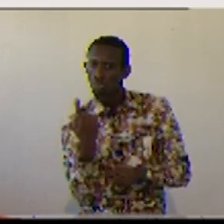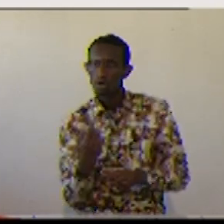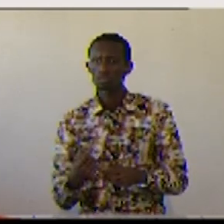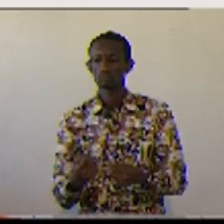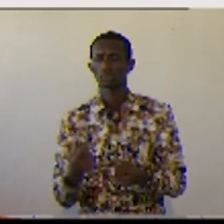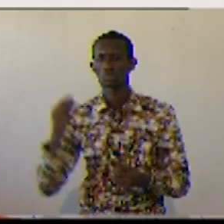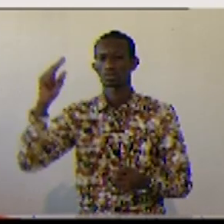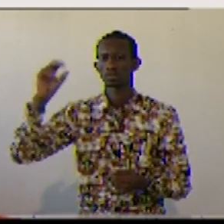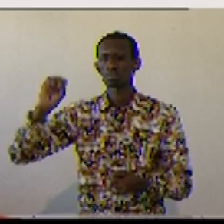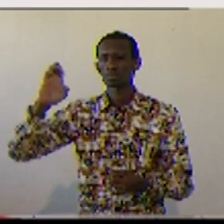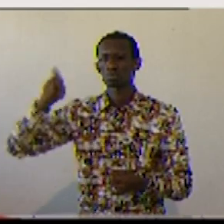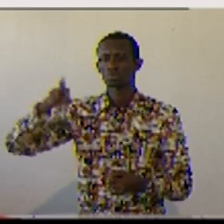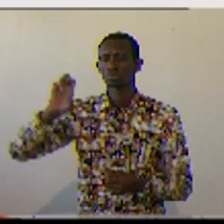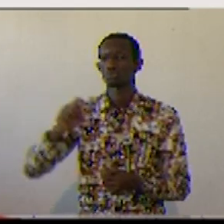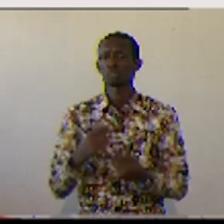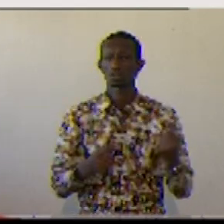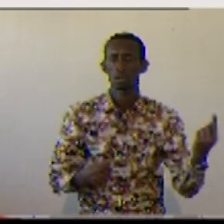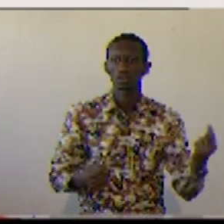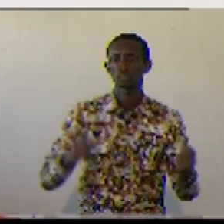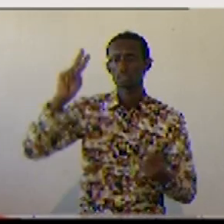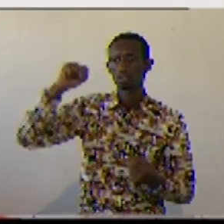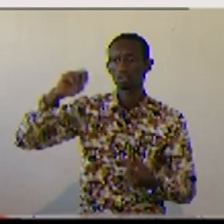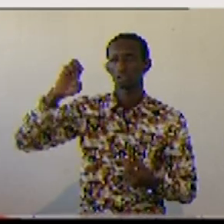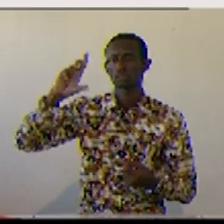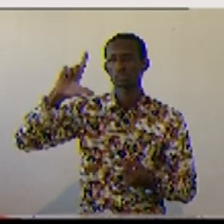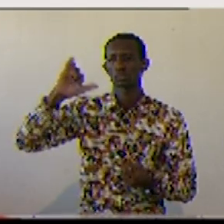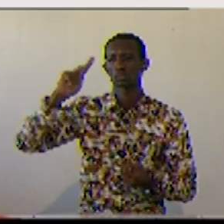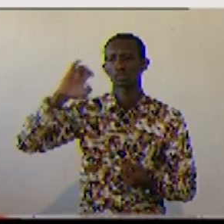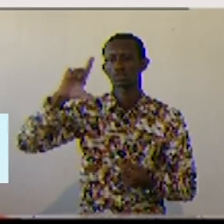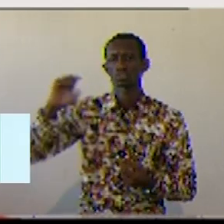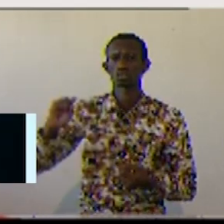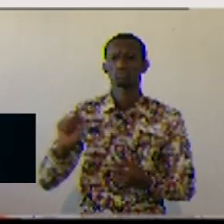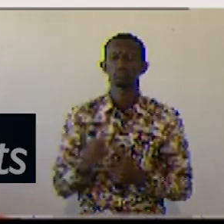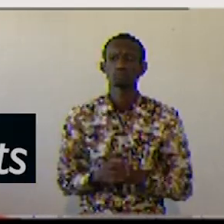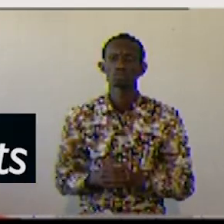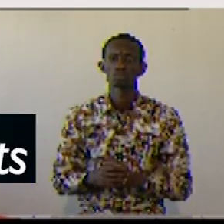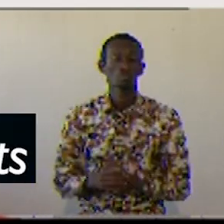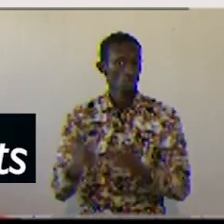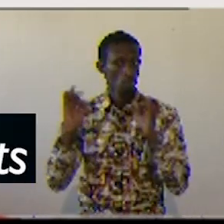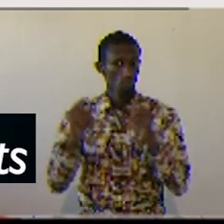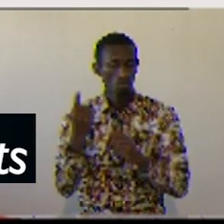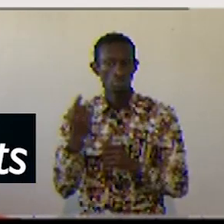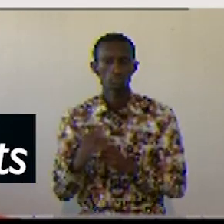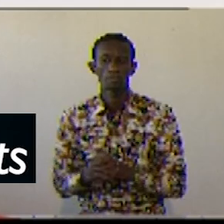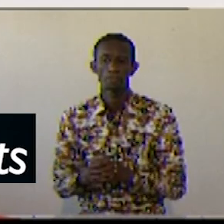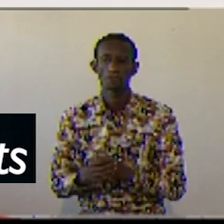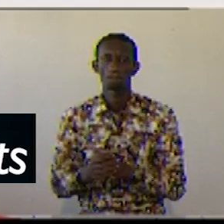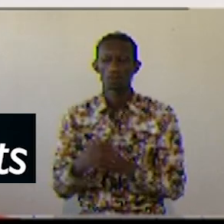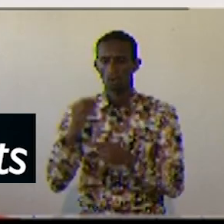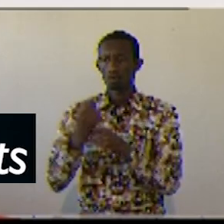is neutralization. So when an acid reacts with a base, we always produce a salt and